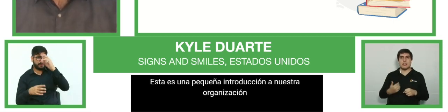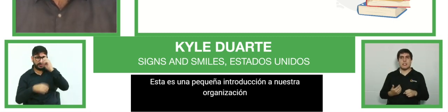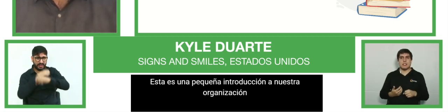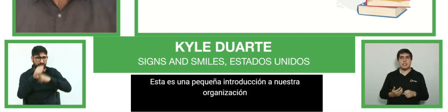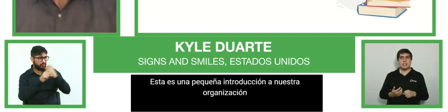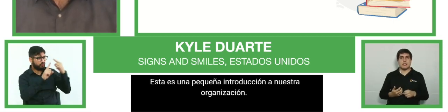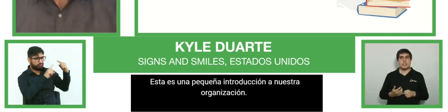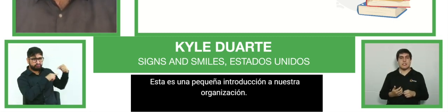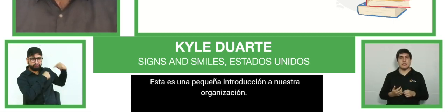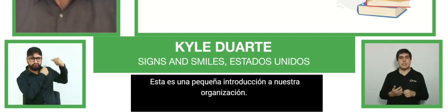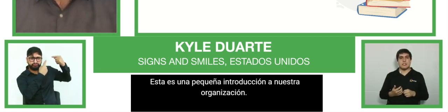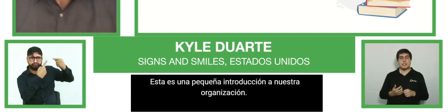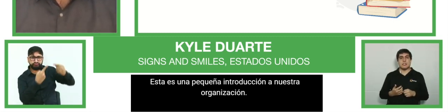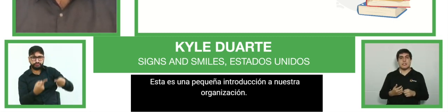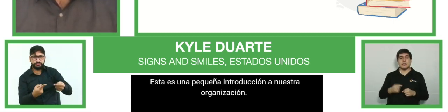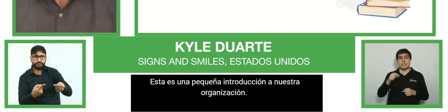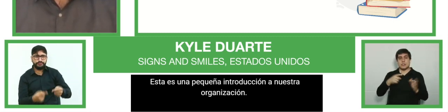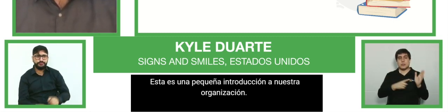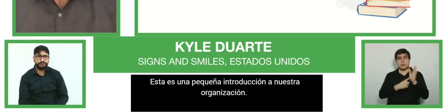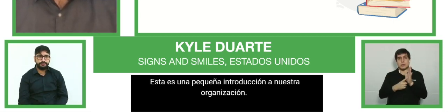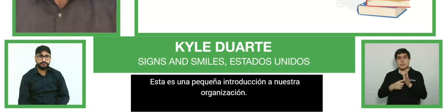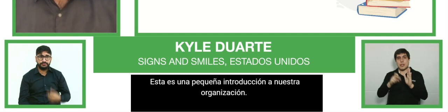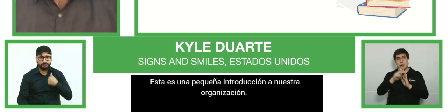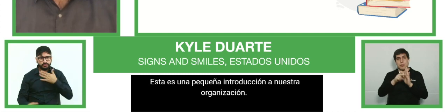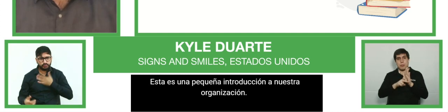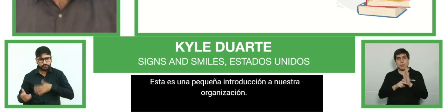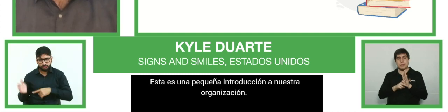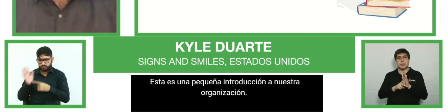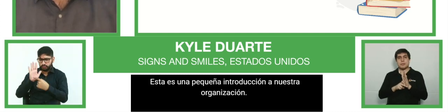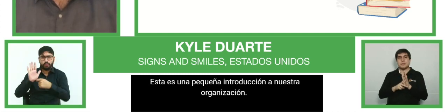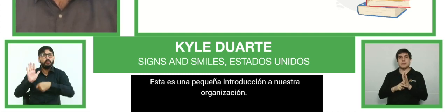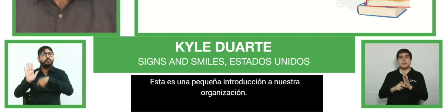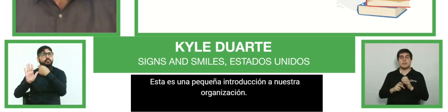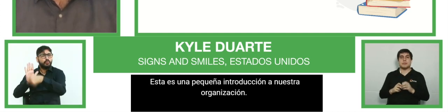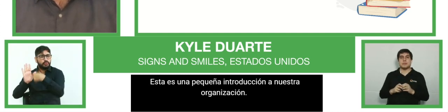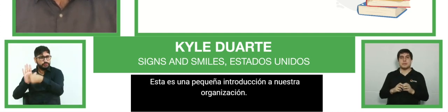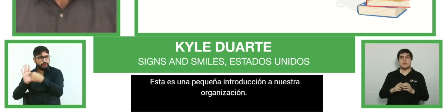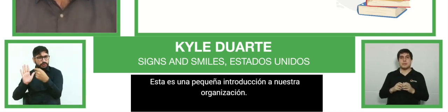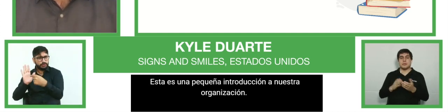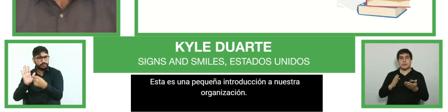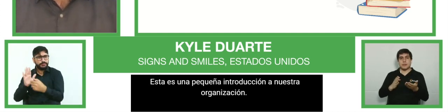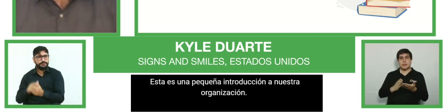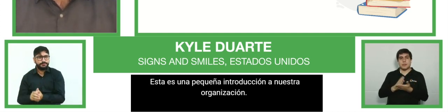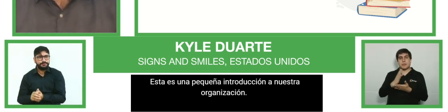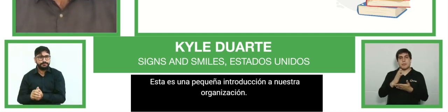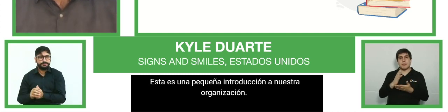you'll see that it has changed quite a bit since its inception.